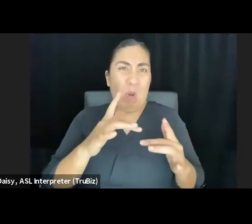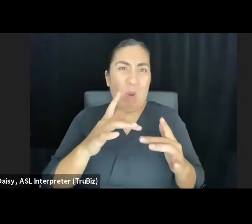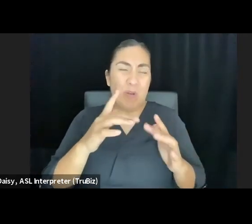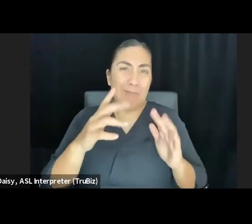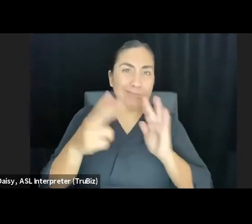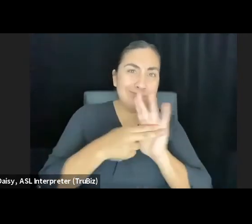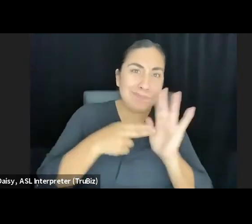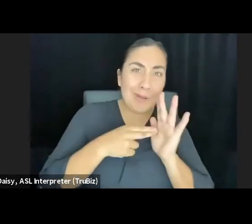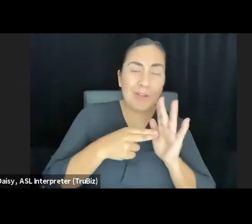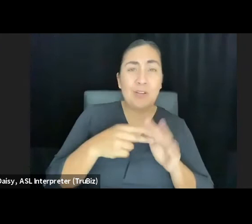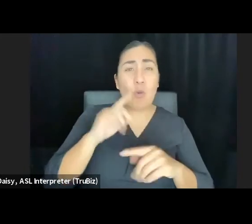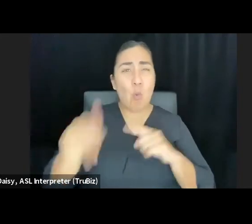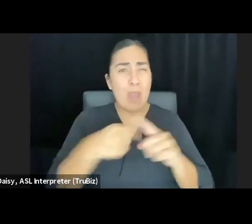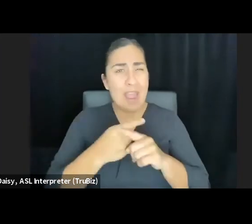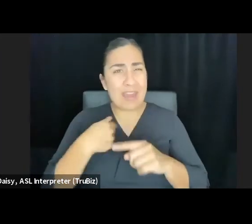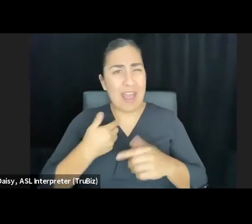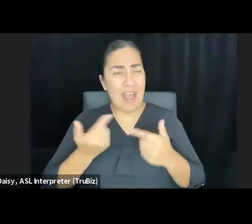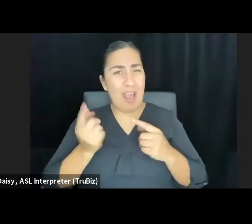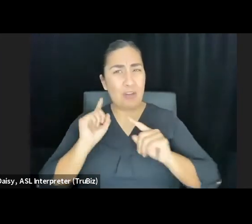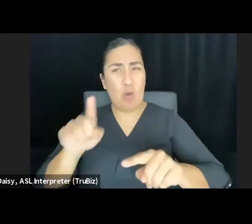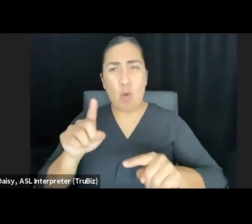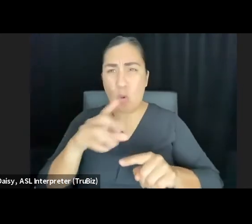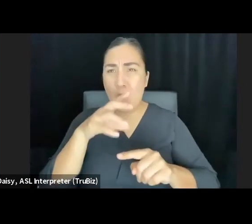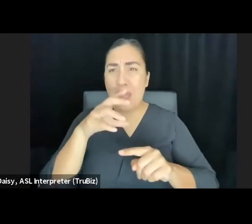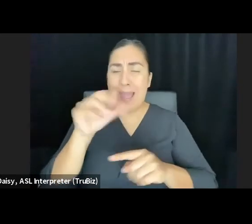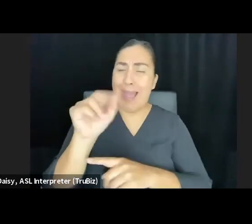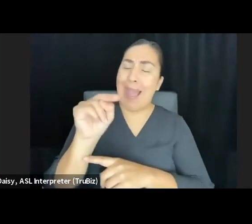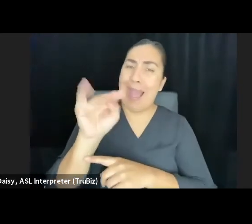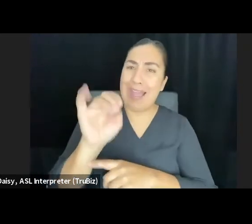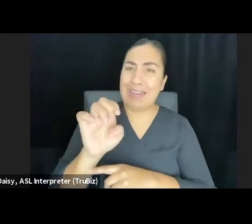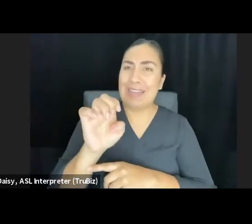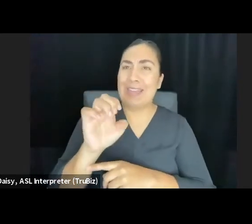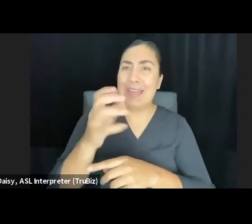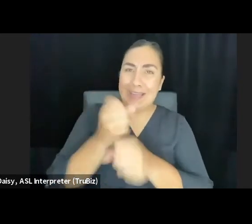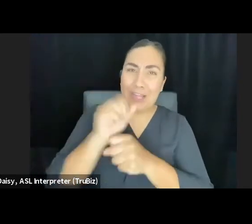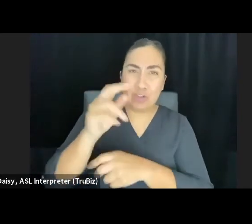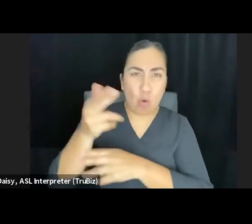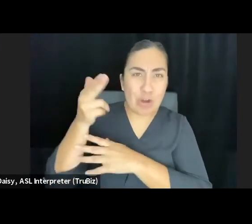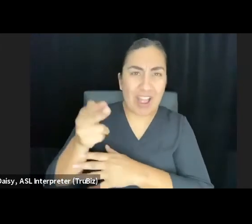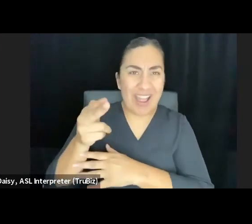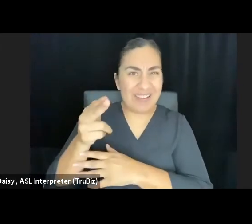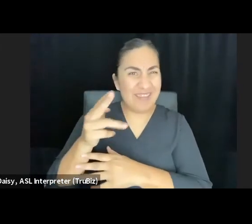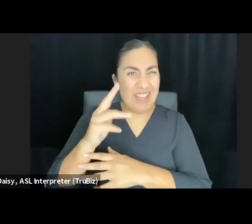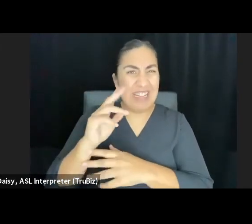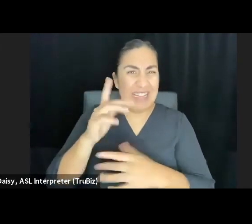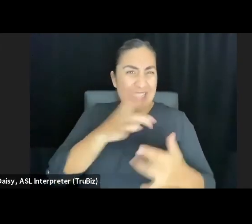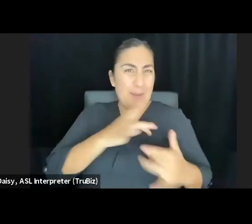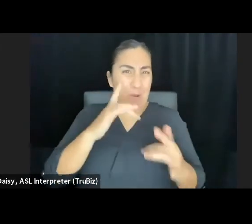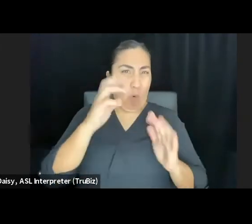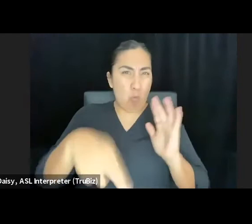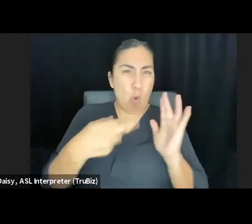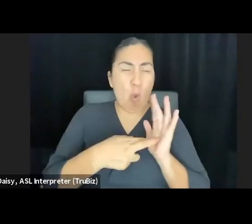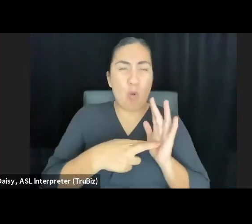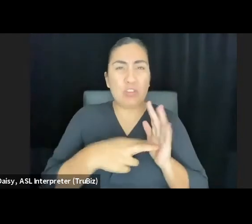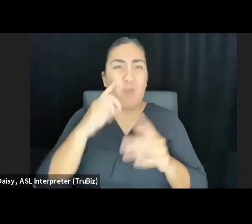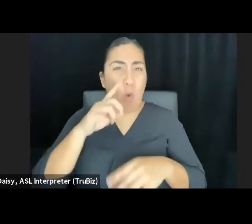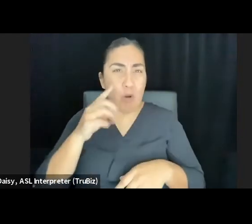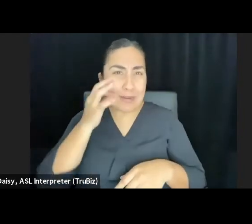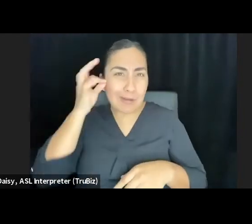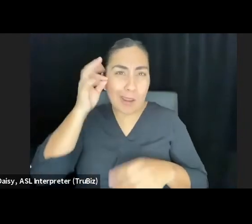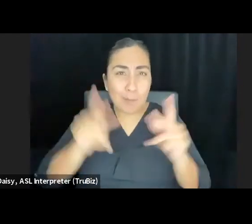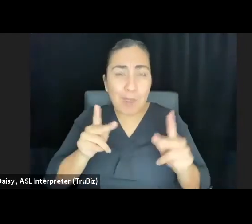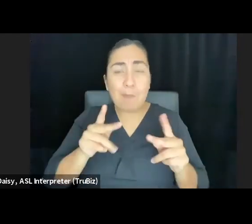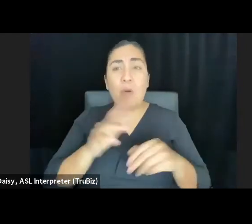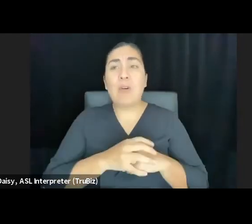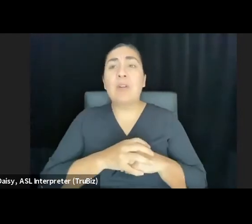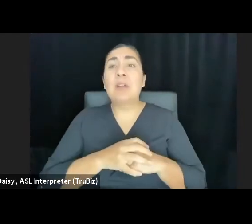studying American Indian studies, I came to the conclusion that theater was not a place for Indigenous people, that someone